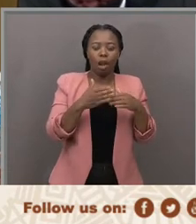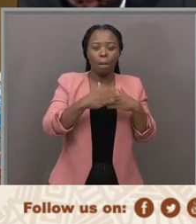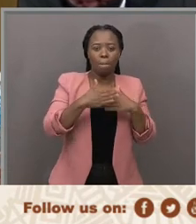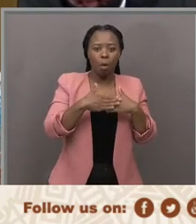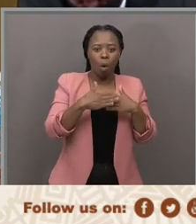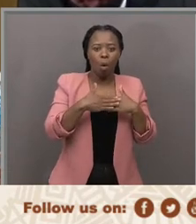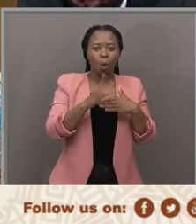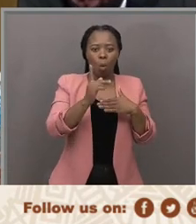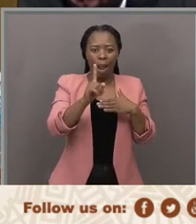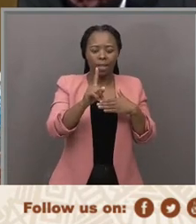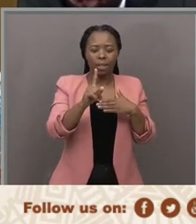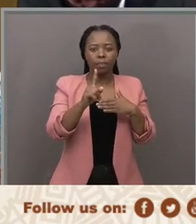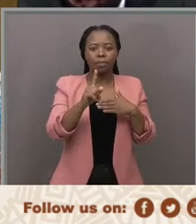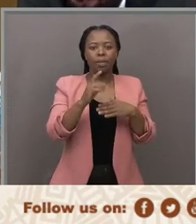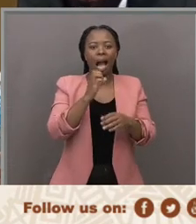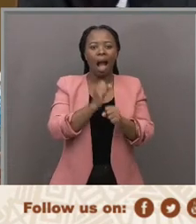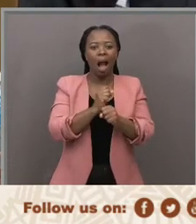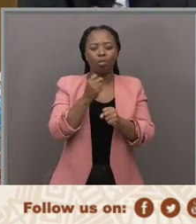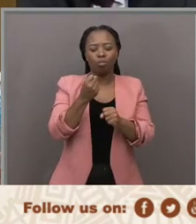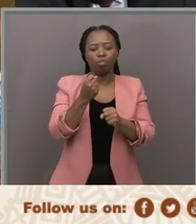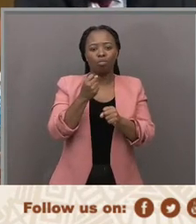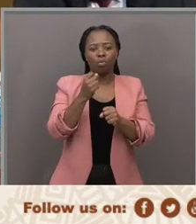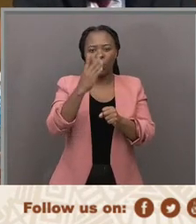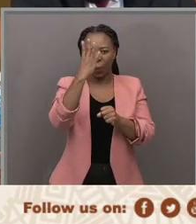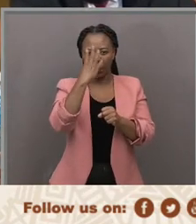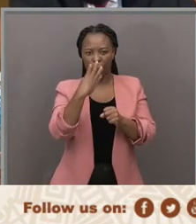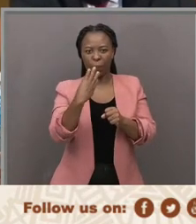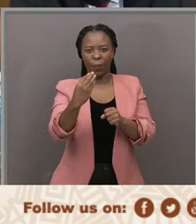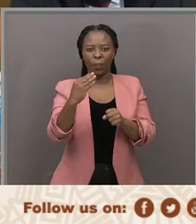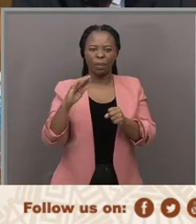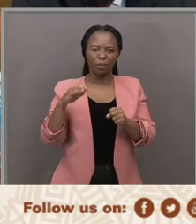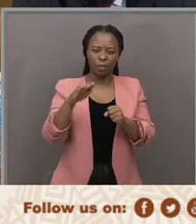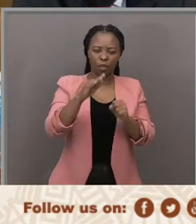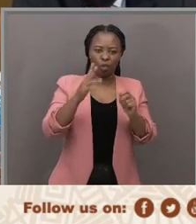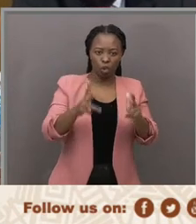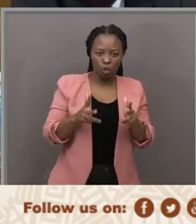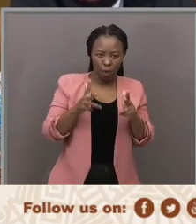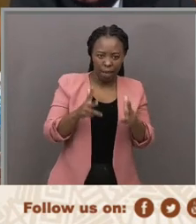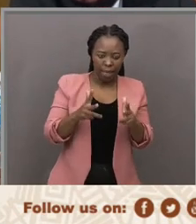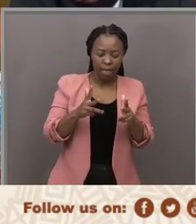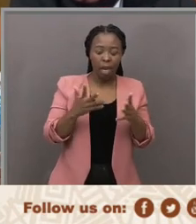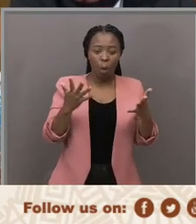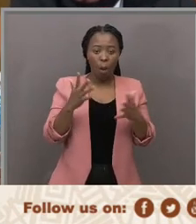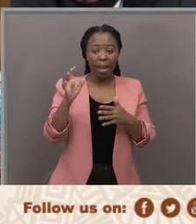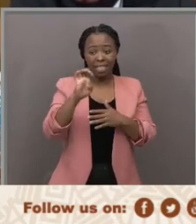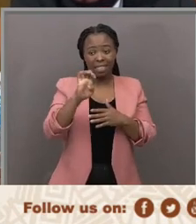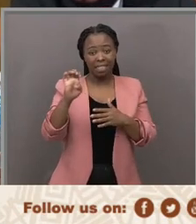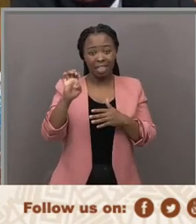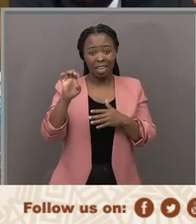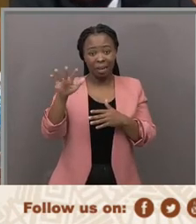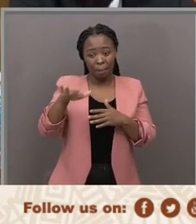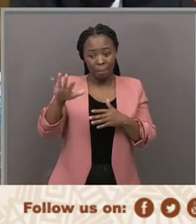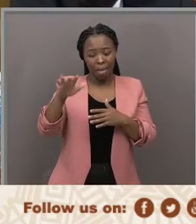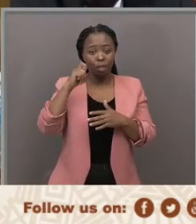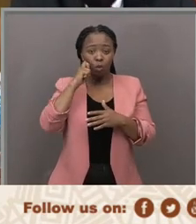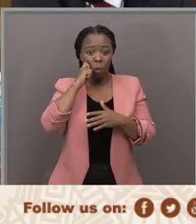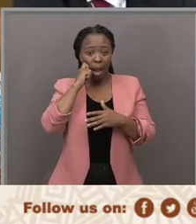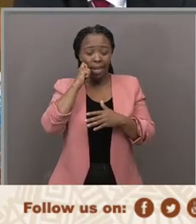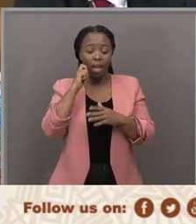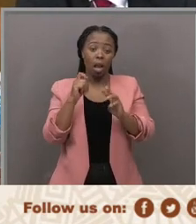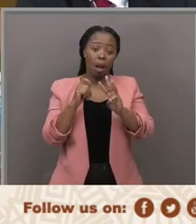of the Gautrain to areas previously not covered by the Gautrain in the eastern part of Tshwane, in the western